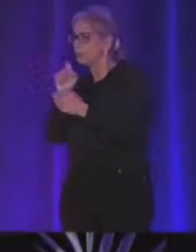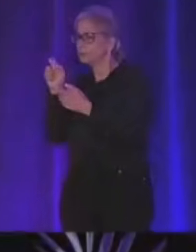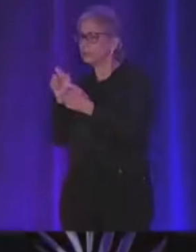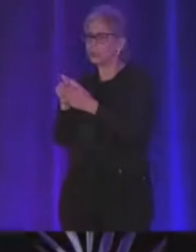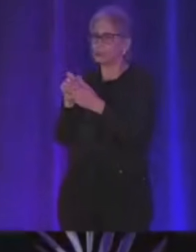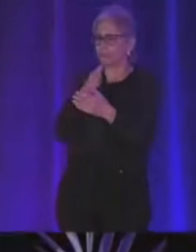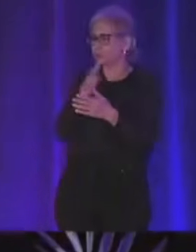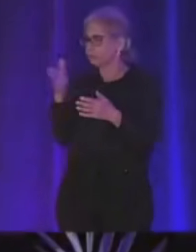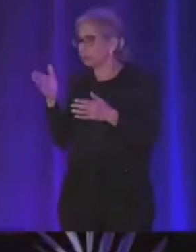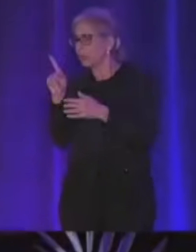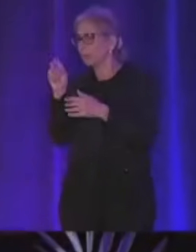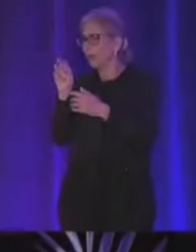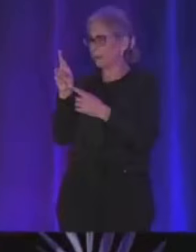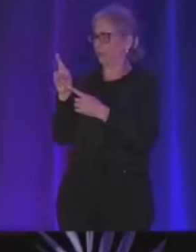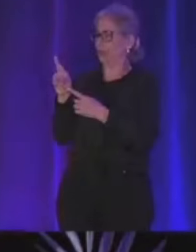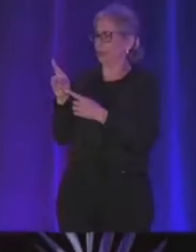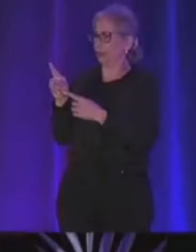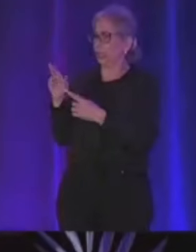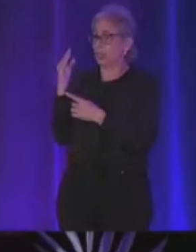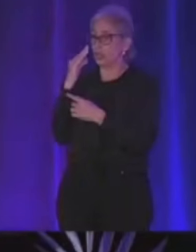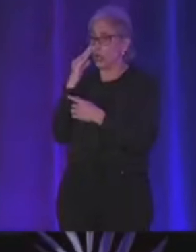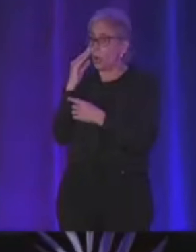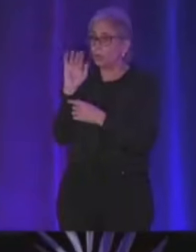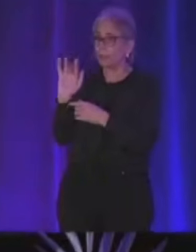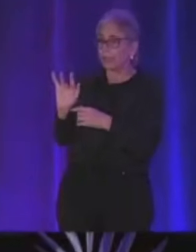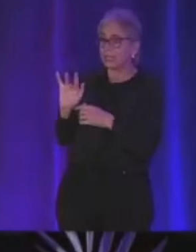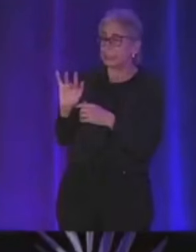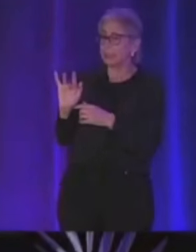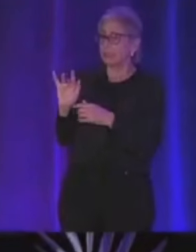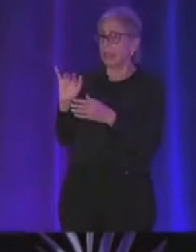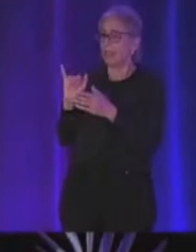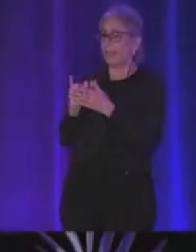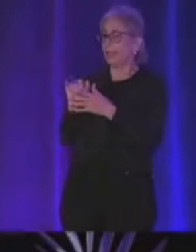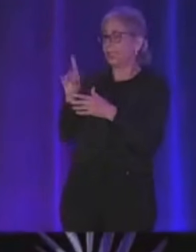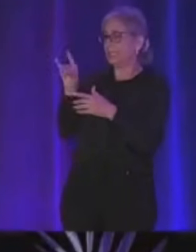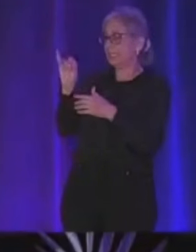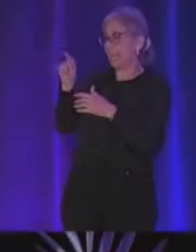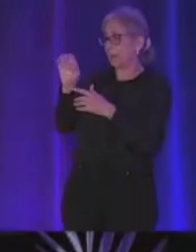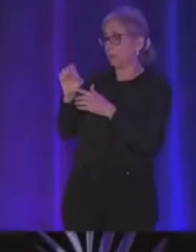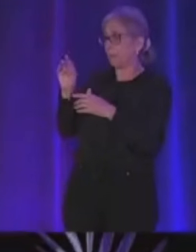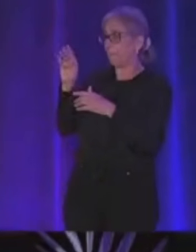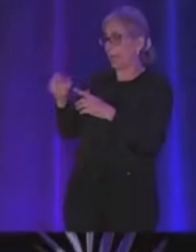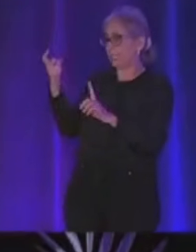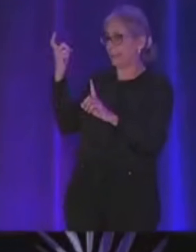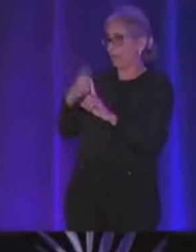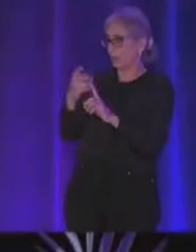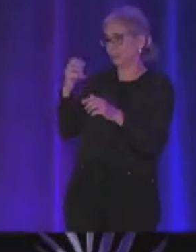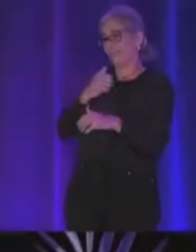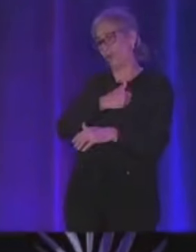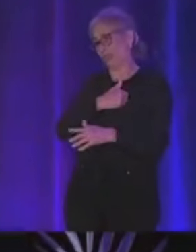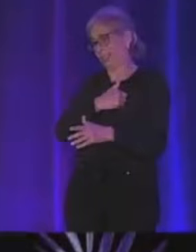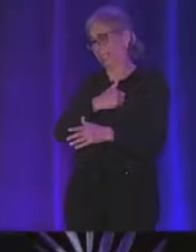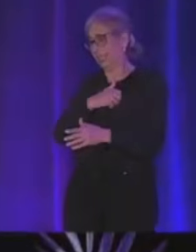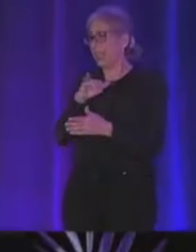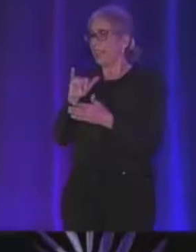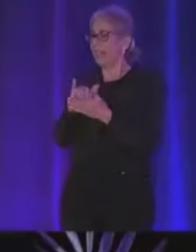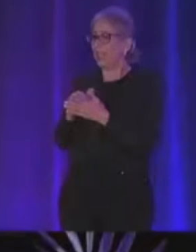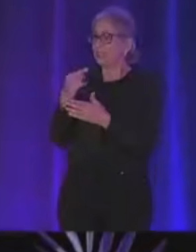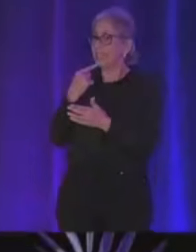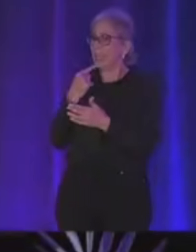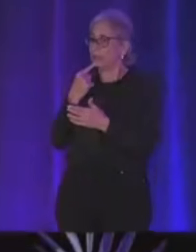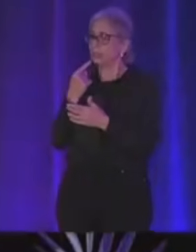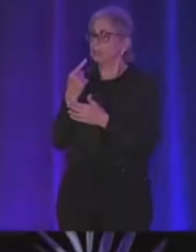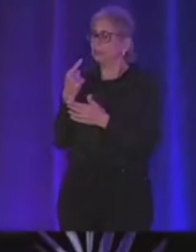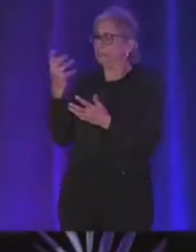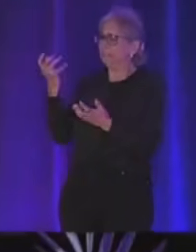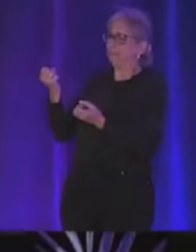whatever. So the no implicit any compiler option, which is disabled by default, unfortunately, is the thing that tells TypeScript to yell at